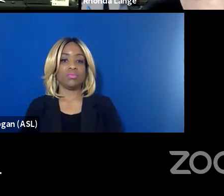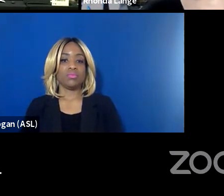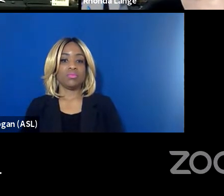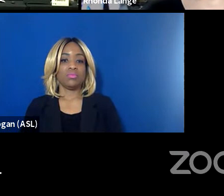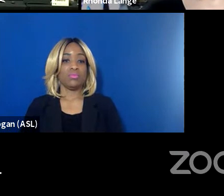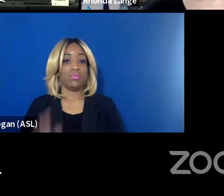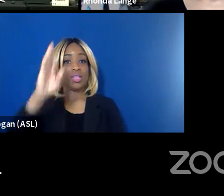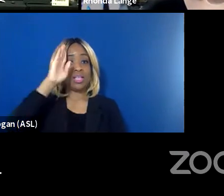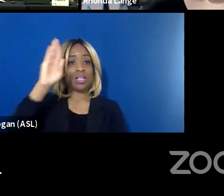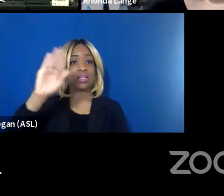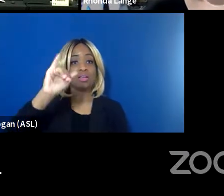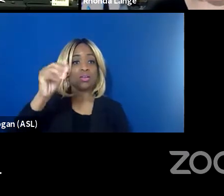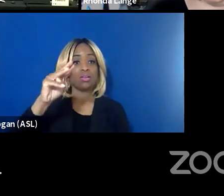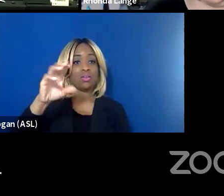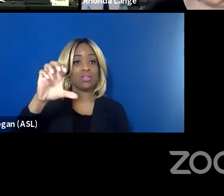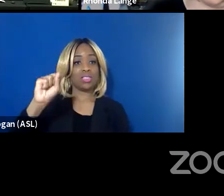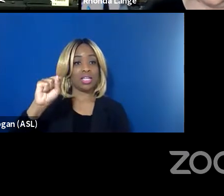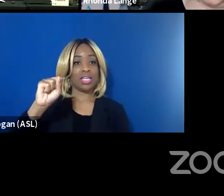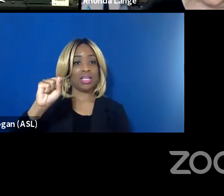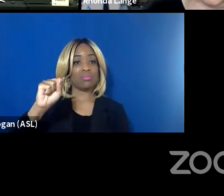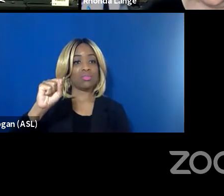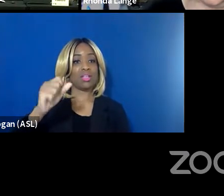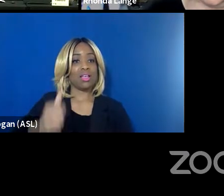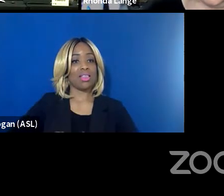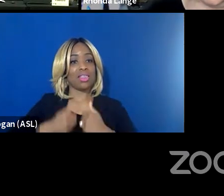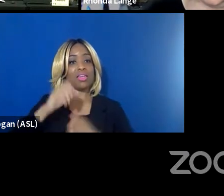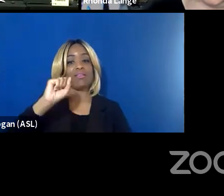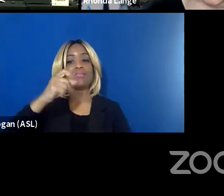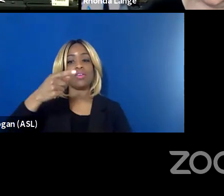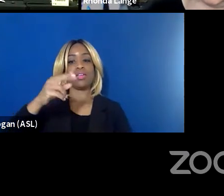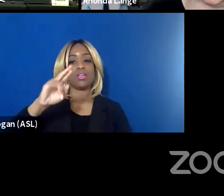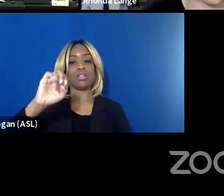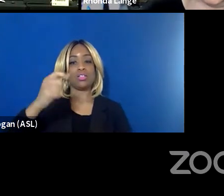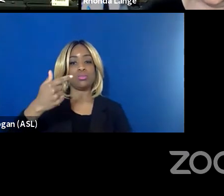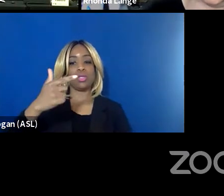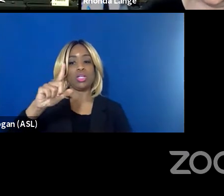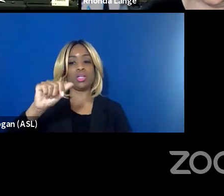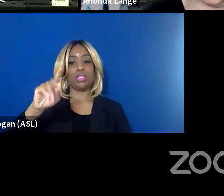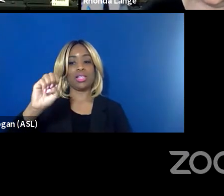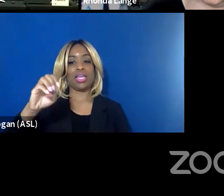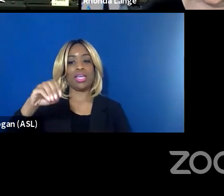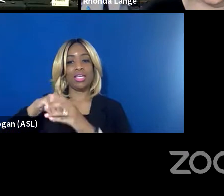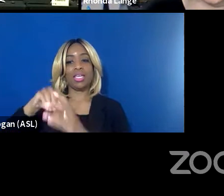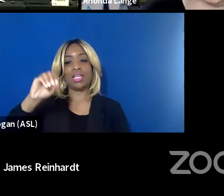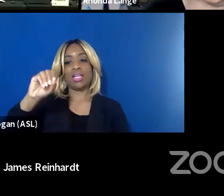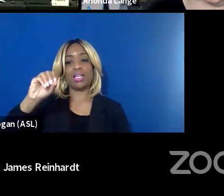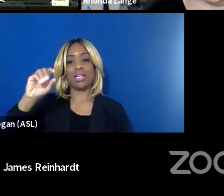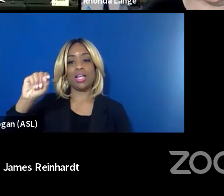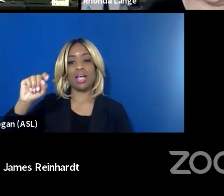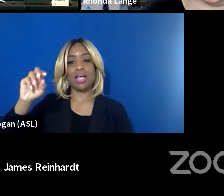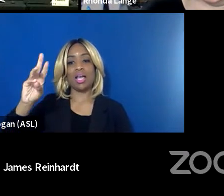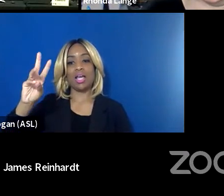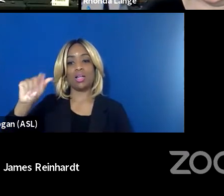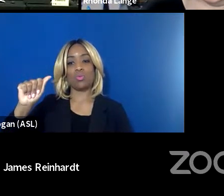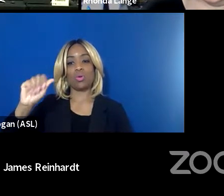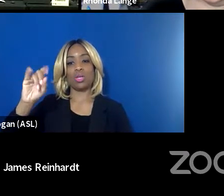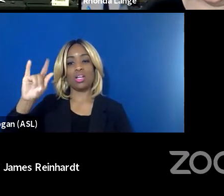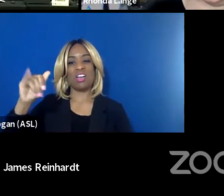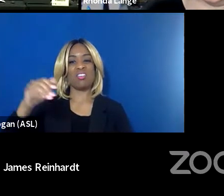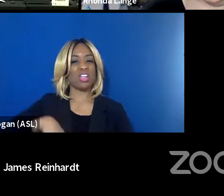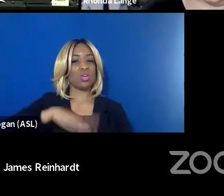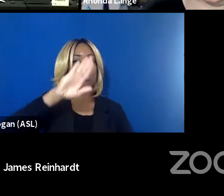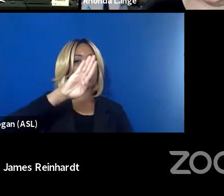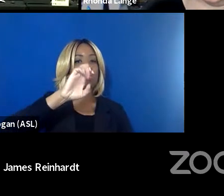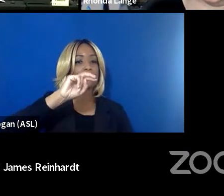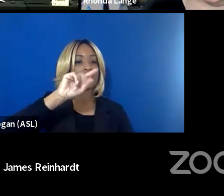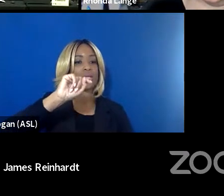16. Good evening. My name is James Reinhardt. I live in Spring Lake in Ottawa County. I grew up in Benton Harbor, St. Joe area for